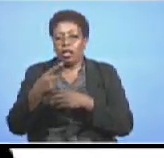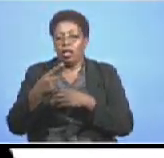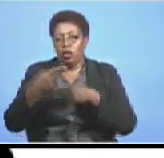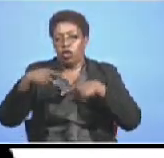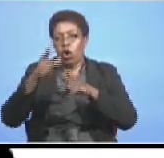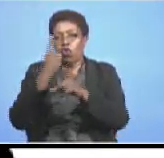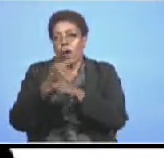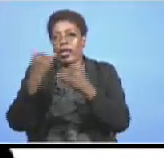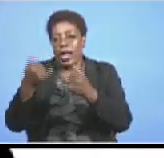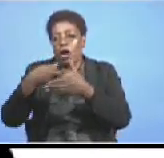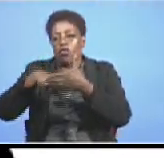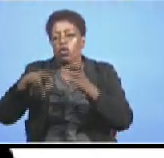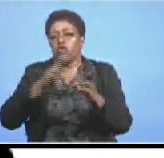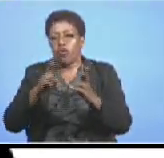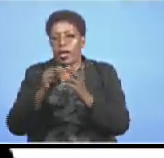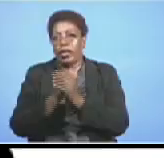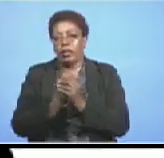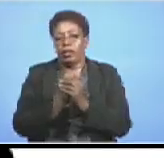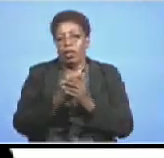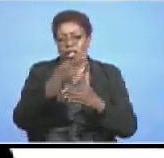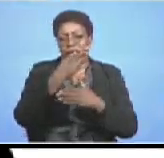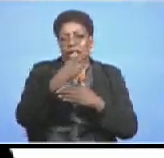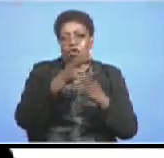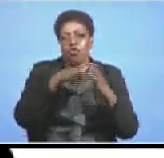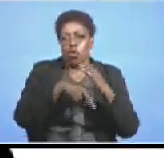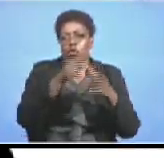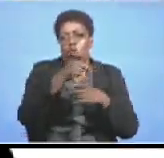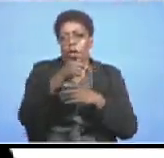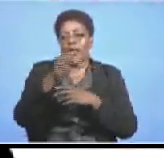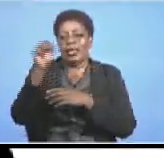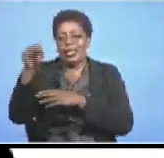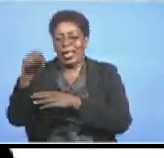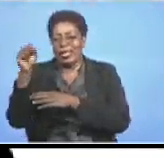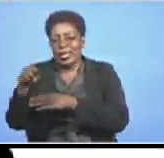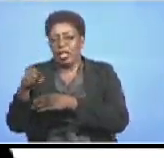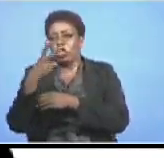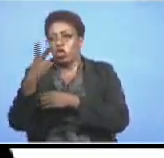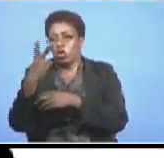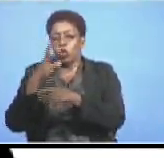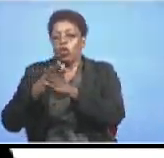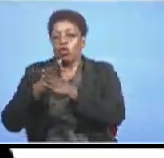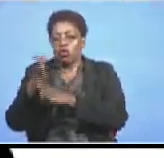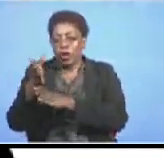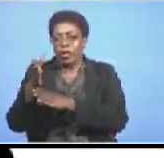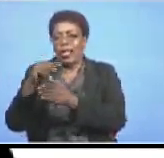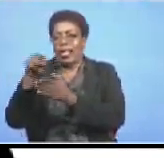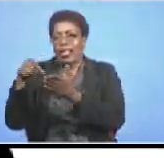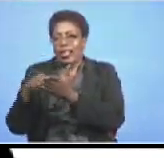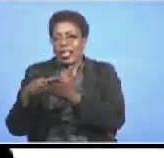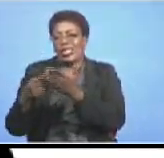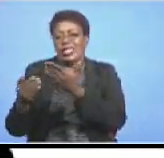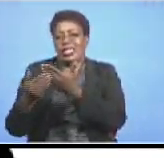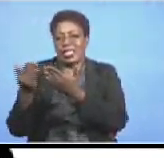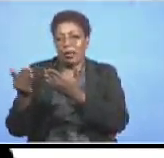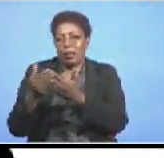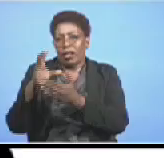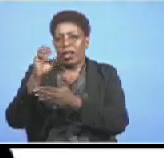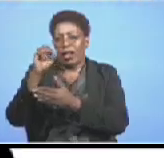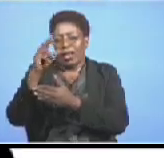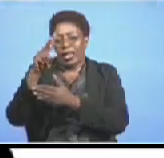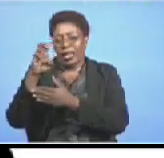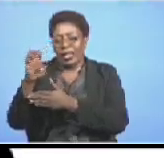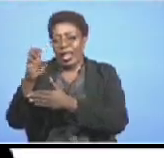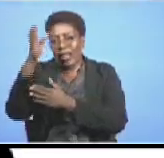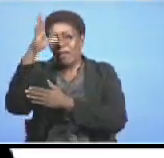ready. So Roots win. Roots win, too straight. Easy. This is so simple. A caveman could do this. This is